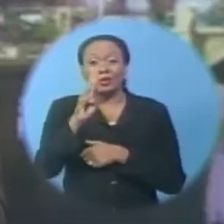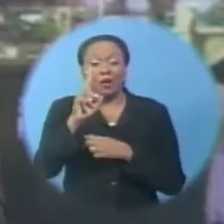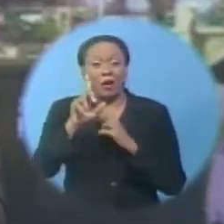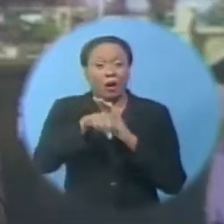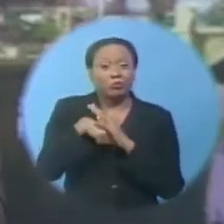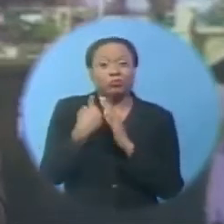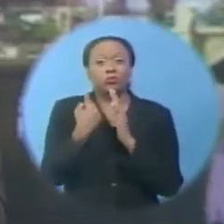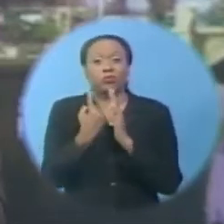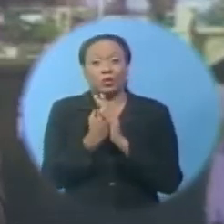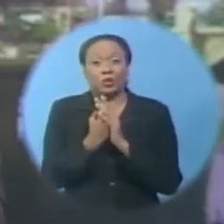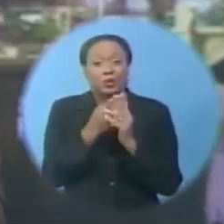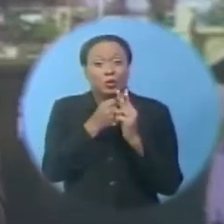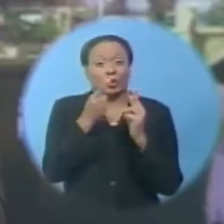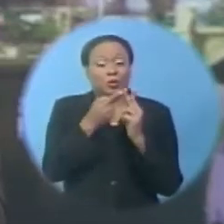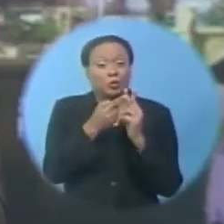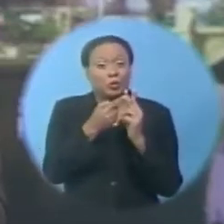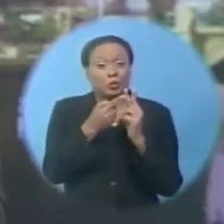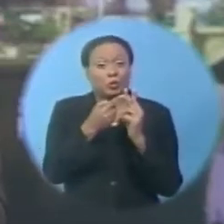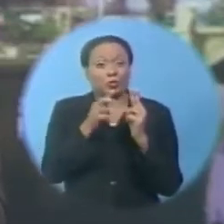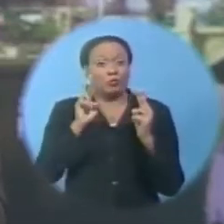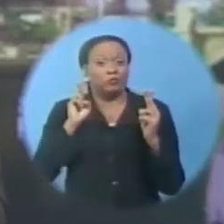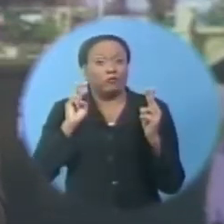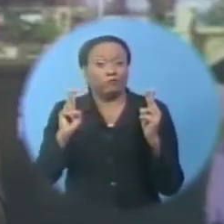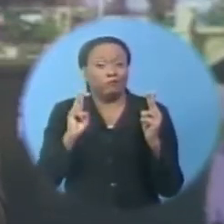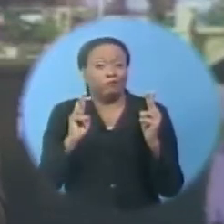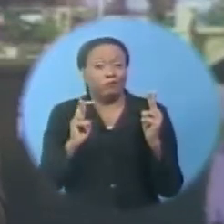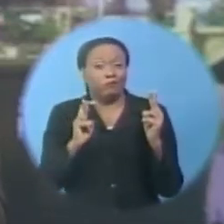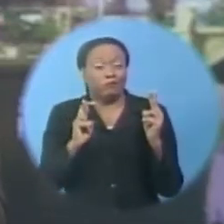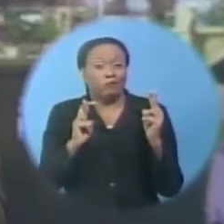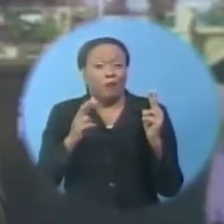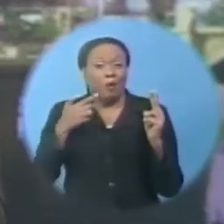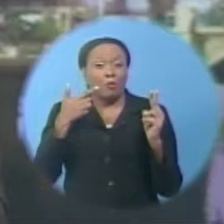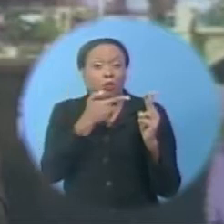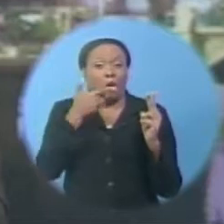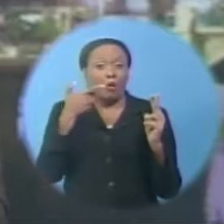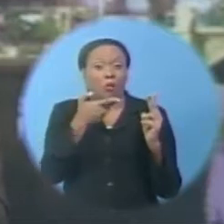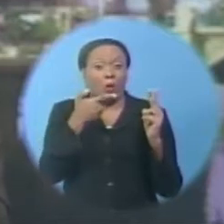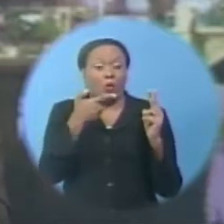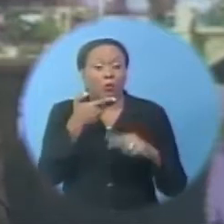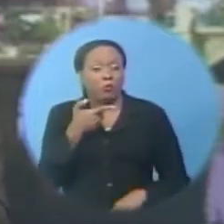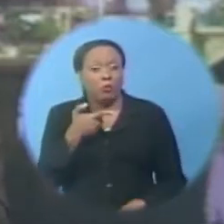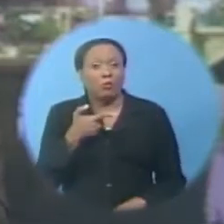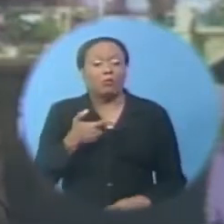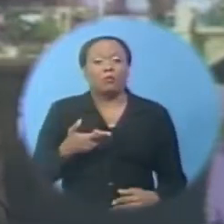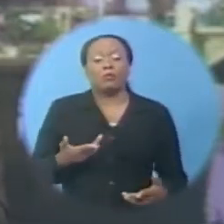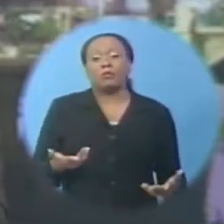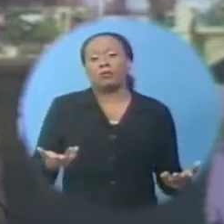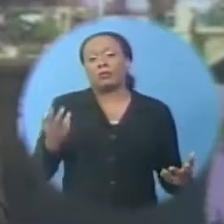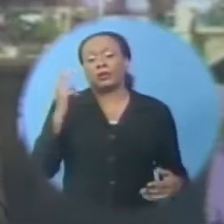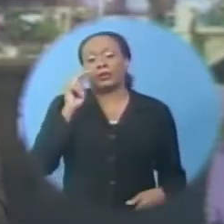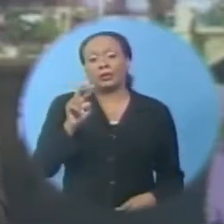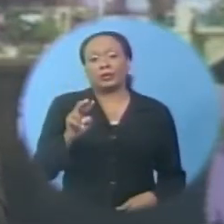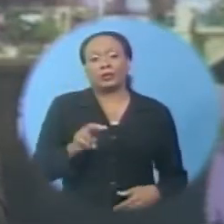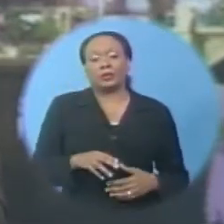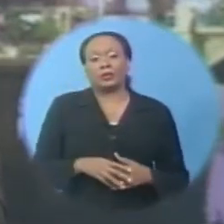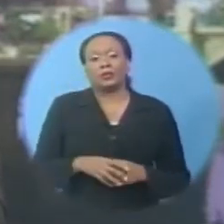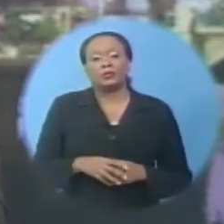hours in which two supposed friends were gunned down within walking distance of each other. Kareem Smith has the